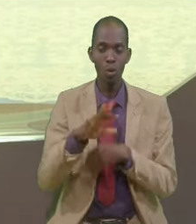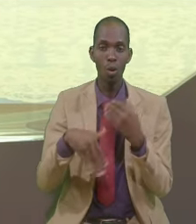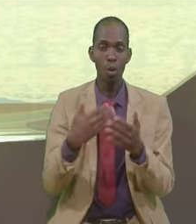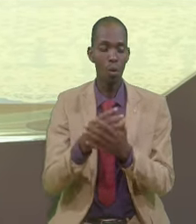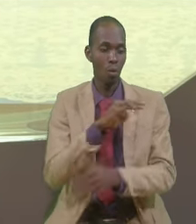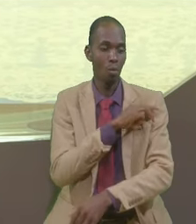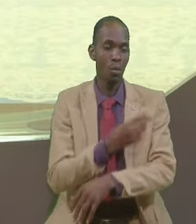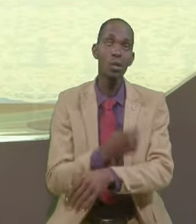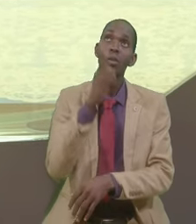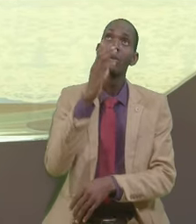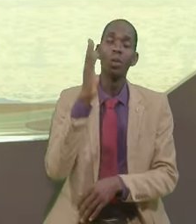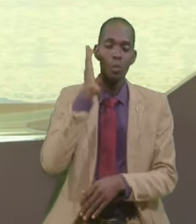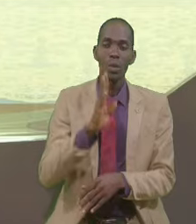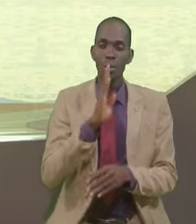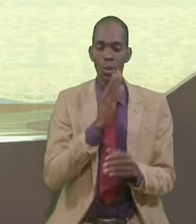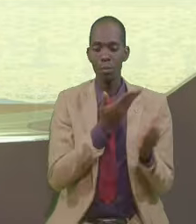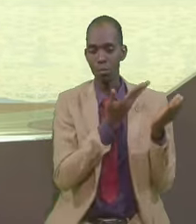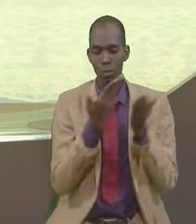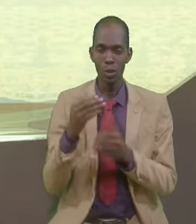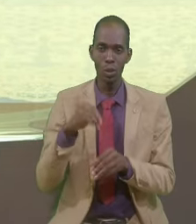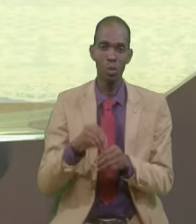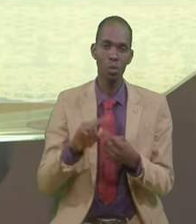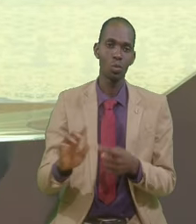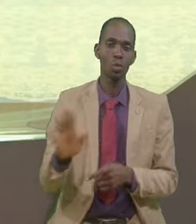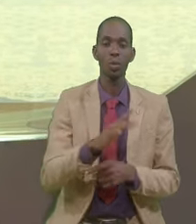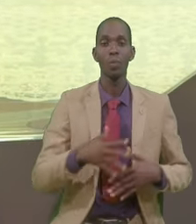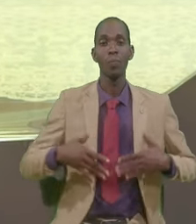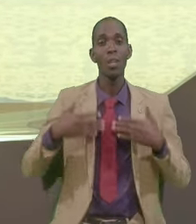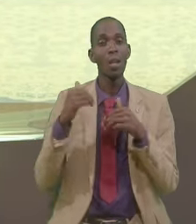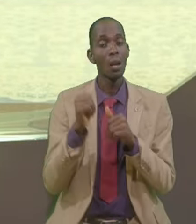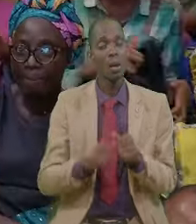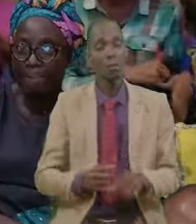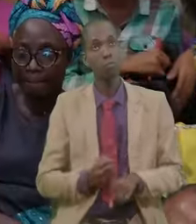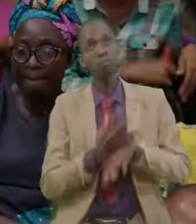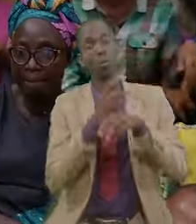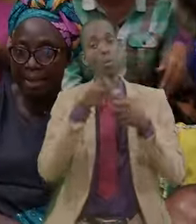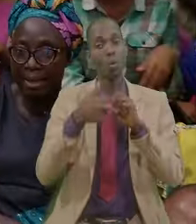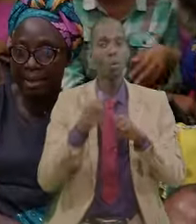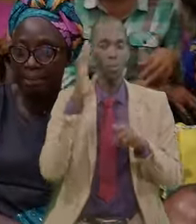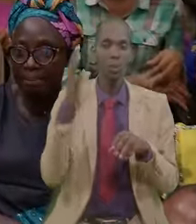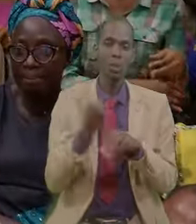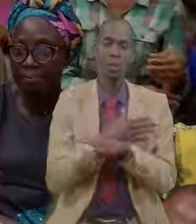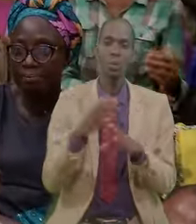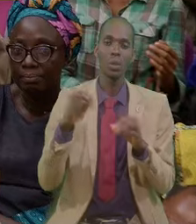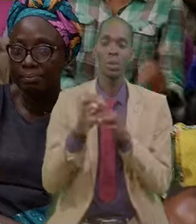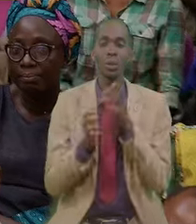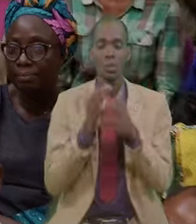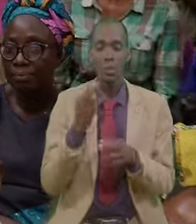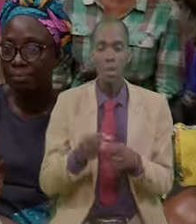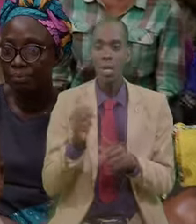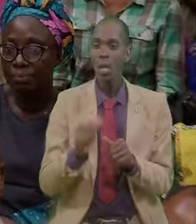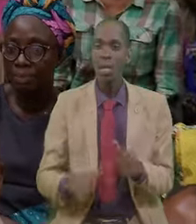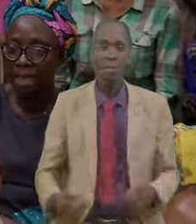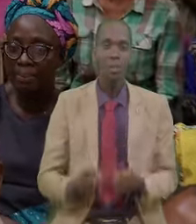be manifested in your life. Every mountain, it will roll away. Every challenge, it